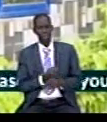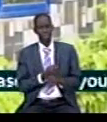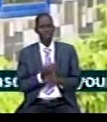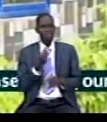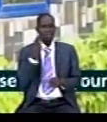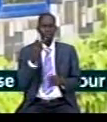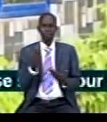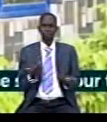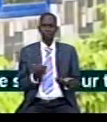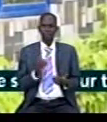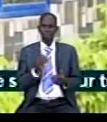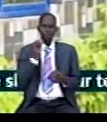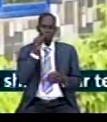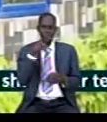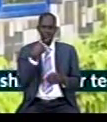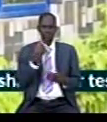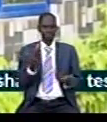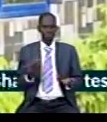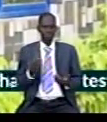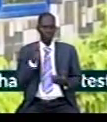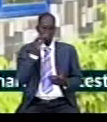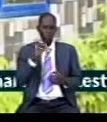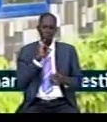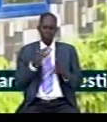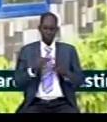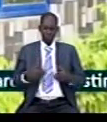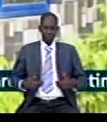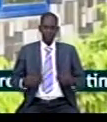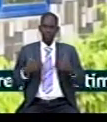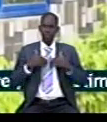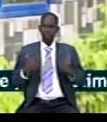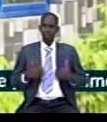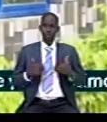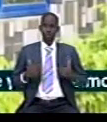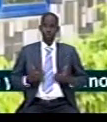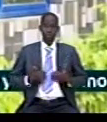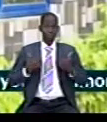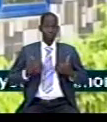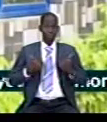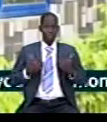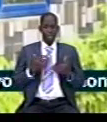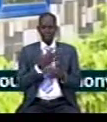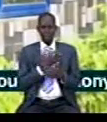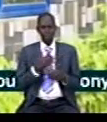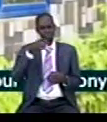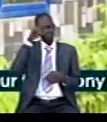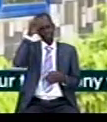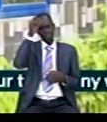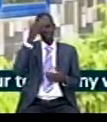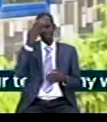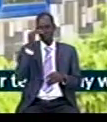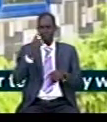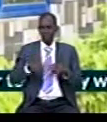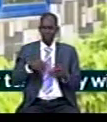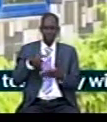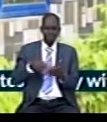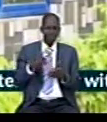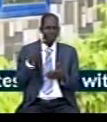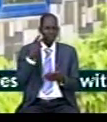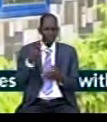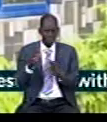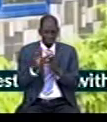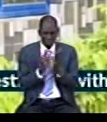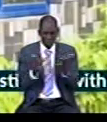afflicted me that I can't read with, you know, if I'm reading with ordinary eyes by then, I will see everything black. I